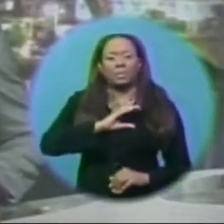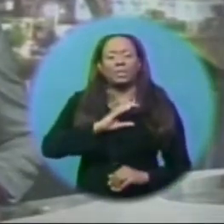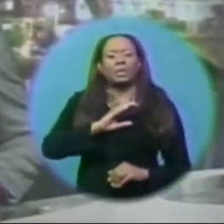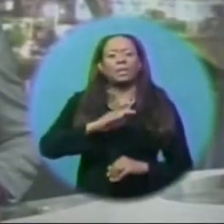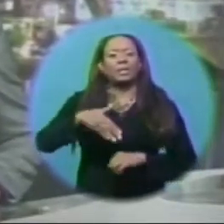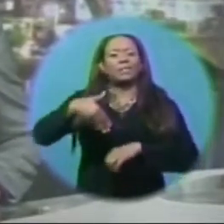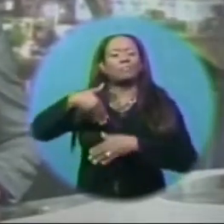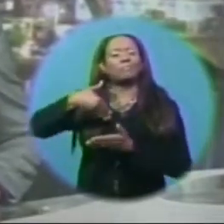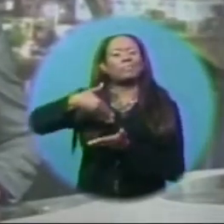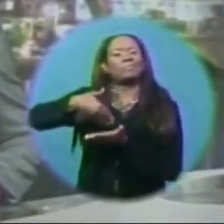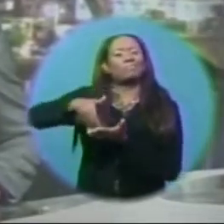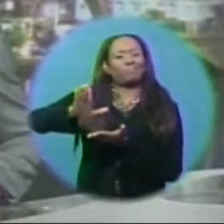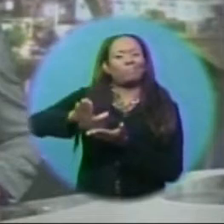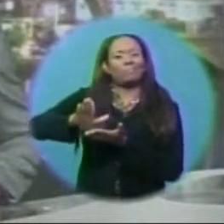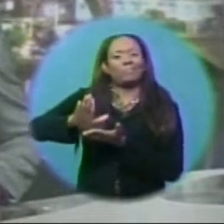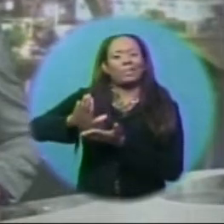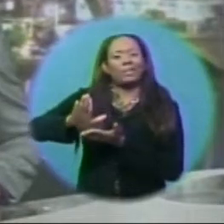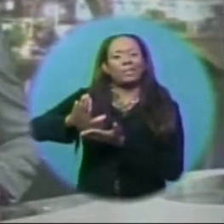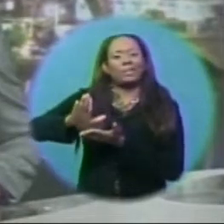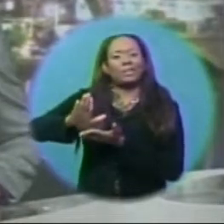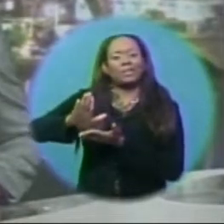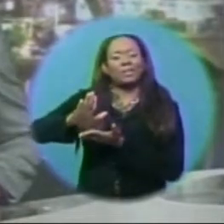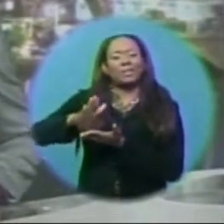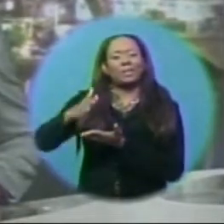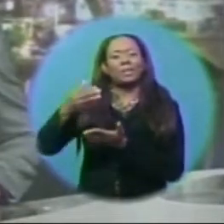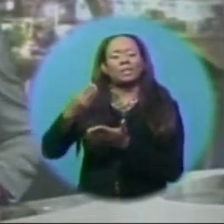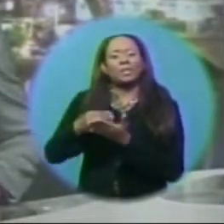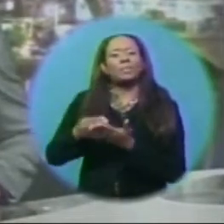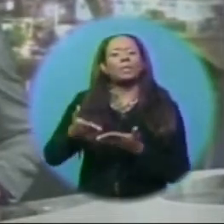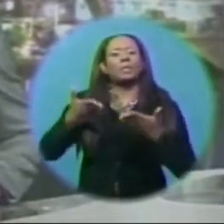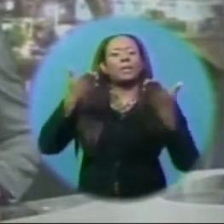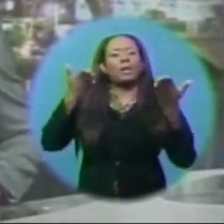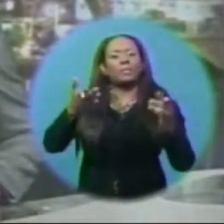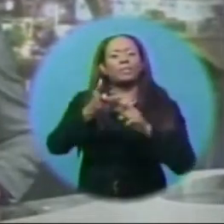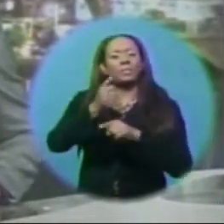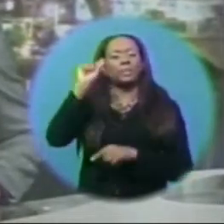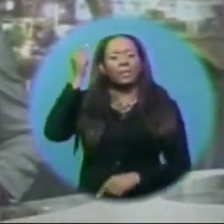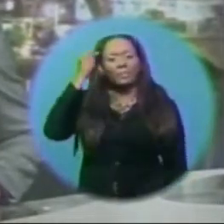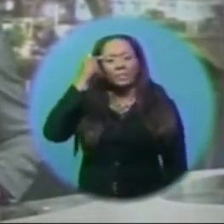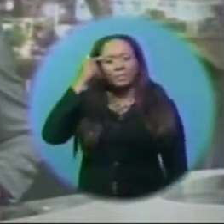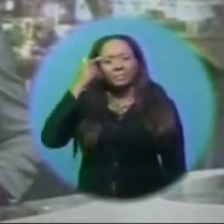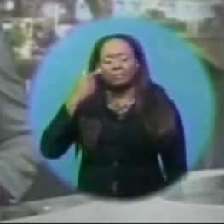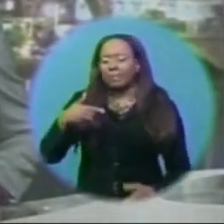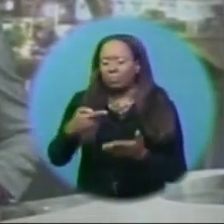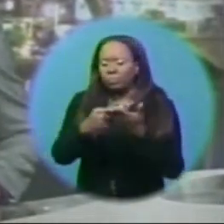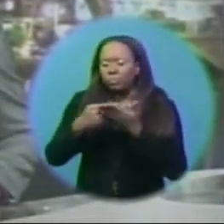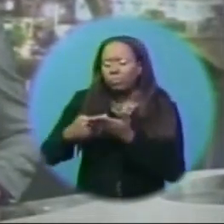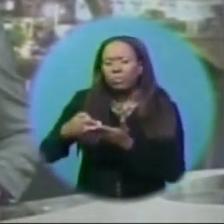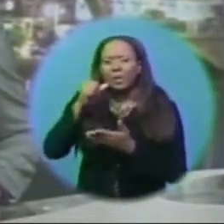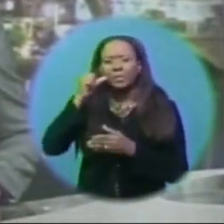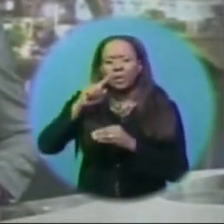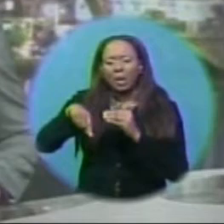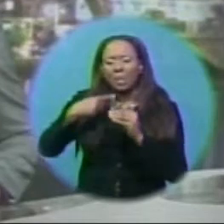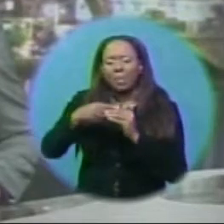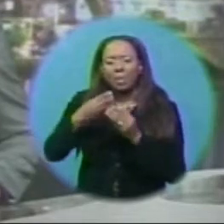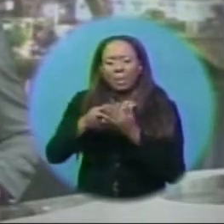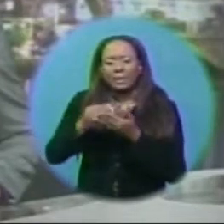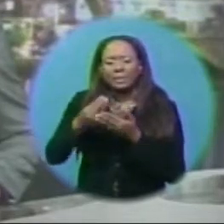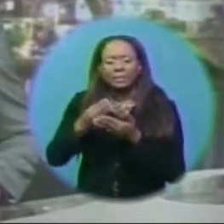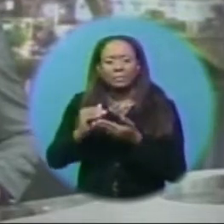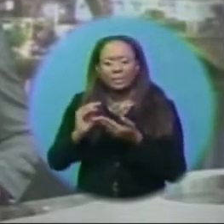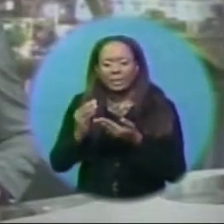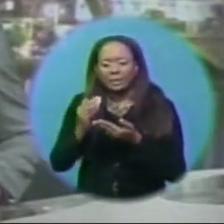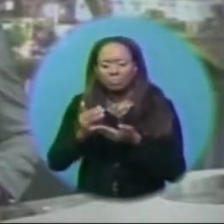again rejected the latest wage offer from the Andrew Holness-led administration. Following the collapse of wage talks yesterday, the Federation, which called